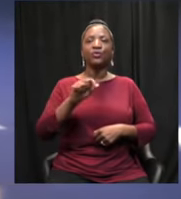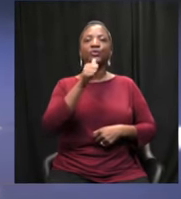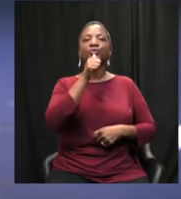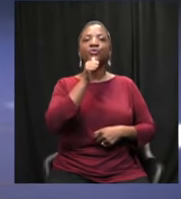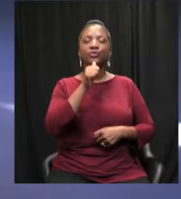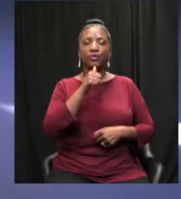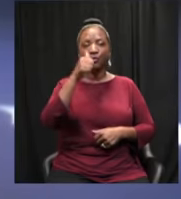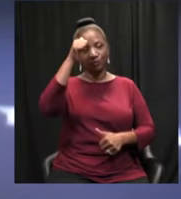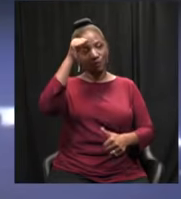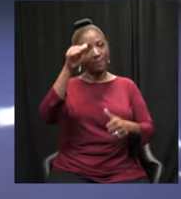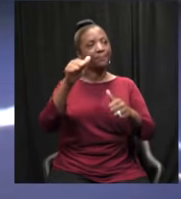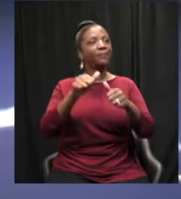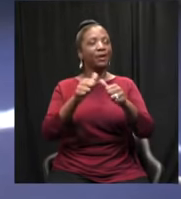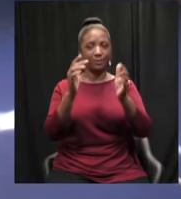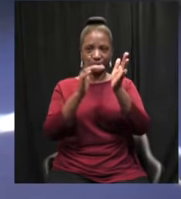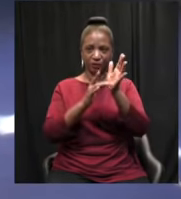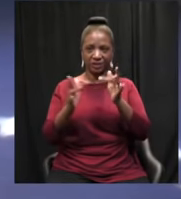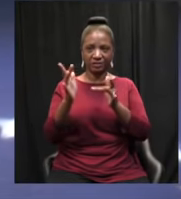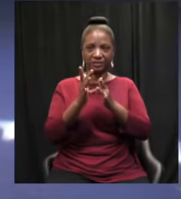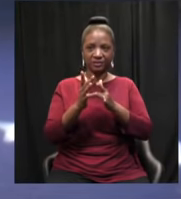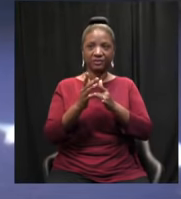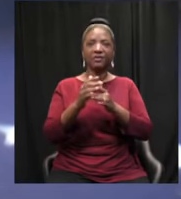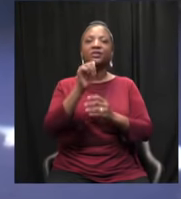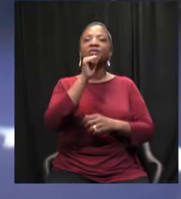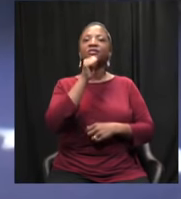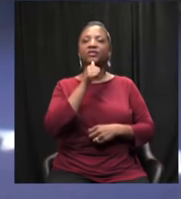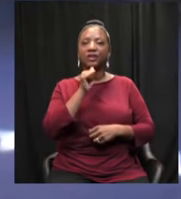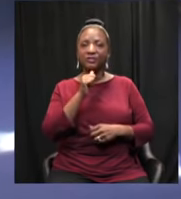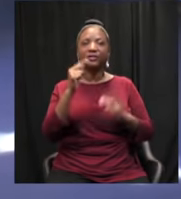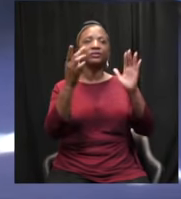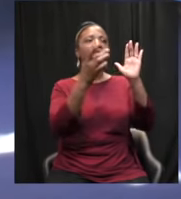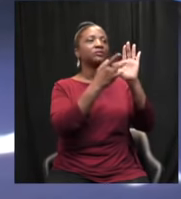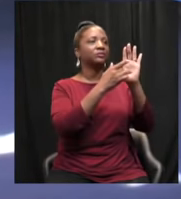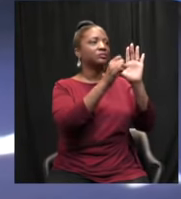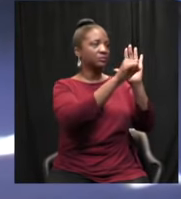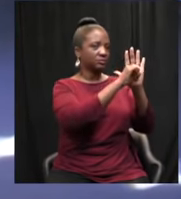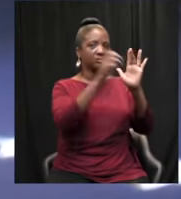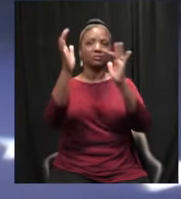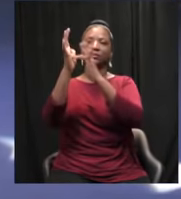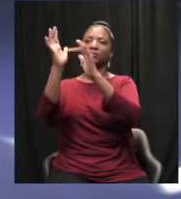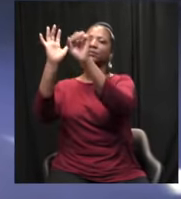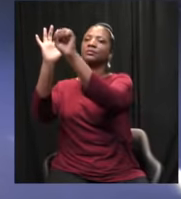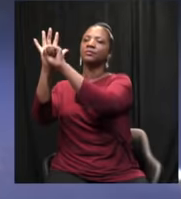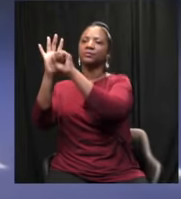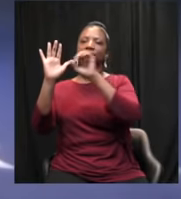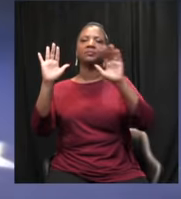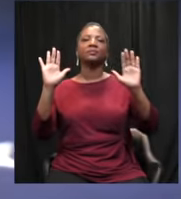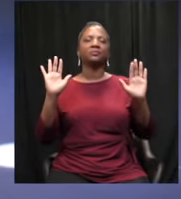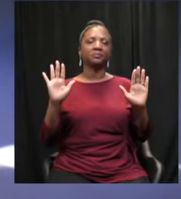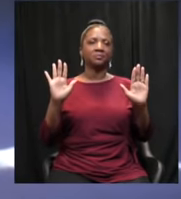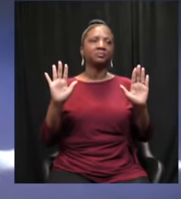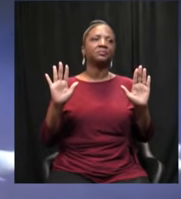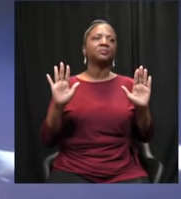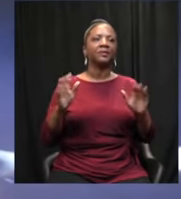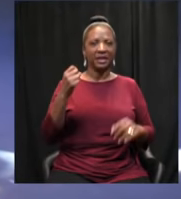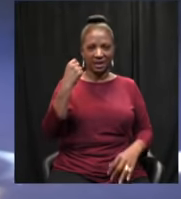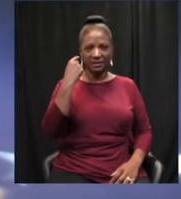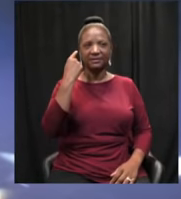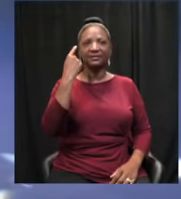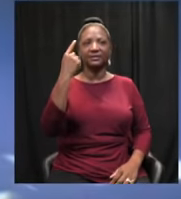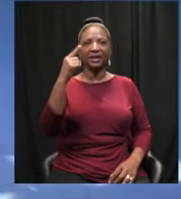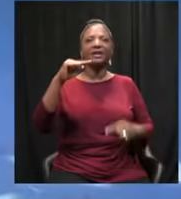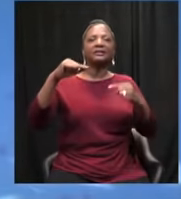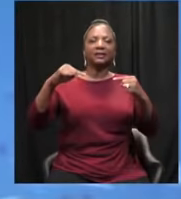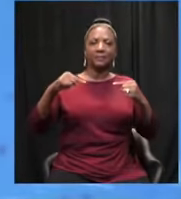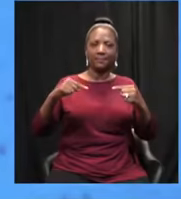as he was nailed and suffered and beaten for us. He knows what it's like to go through the pain and the difficulty of